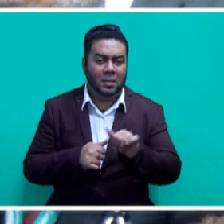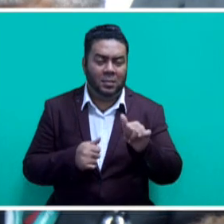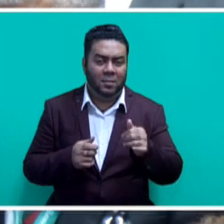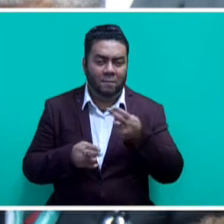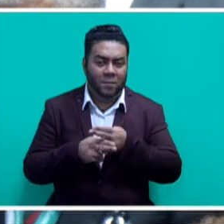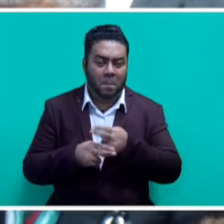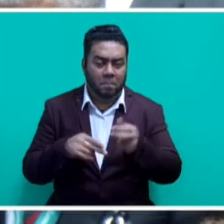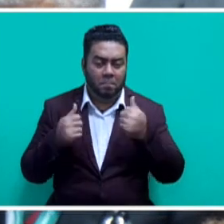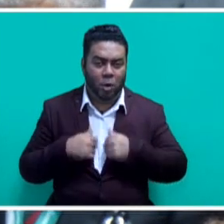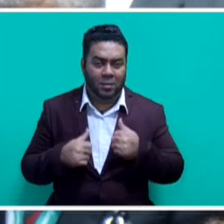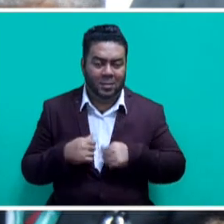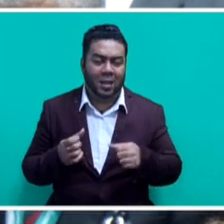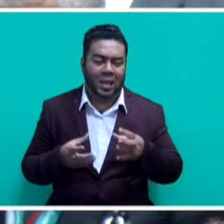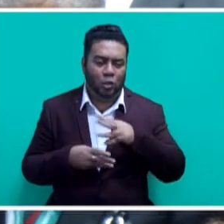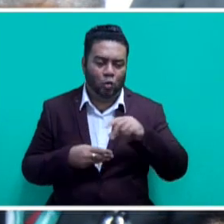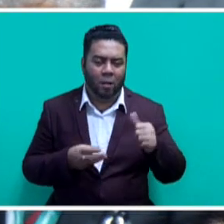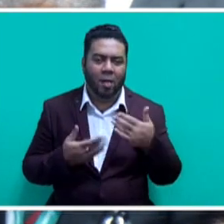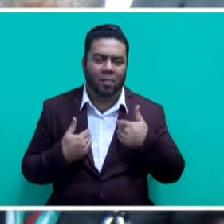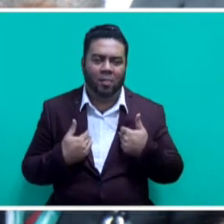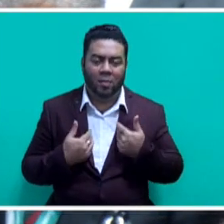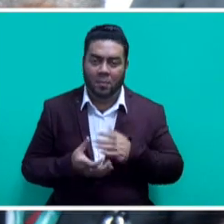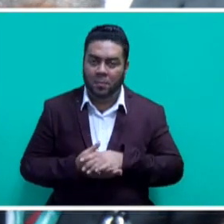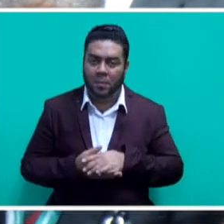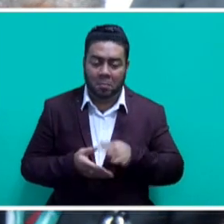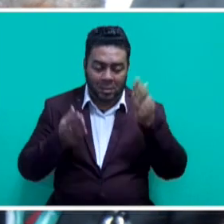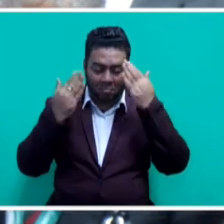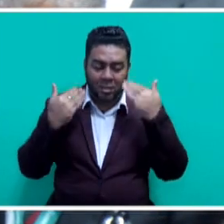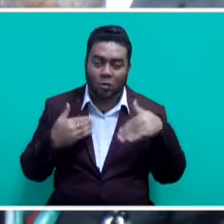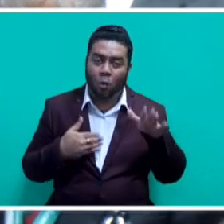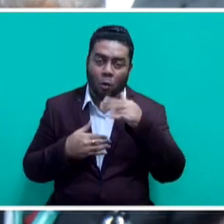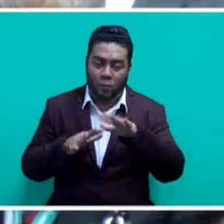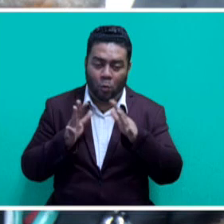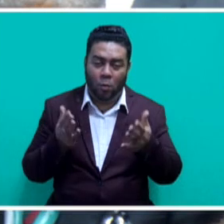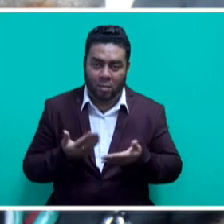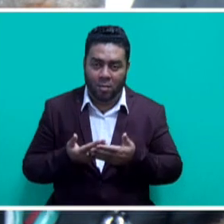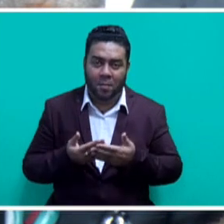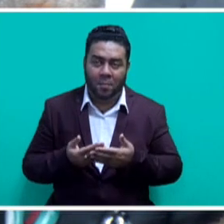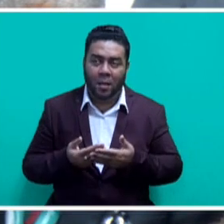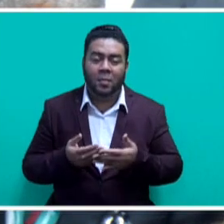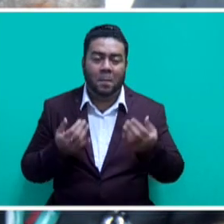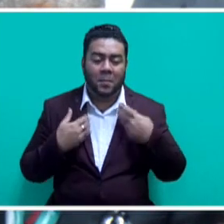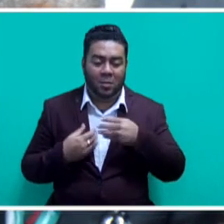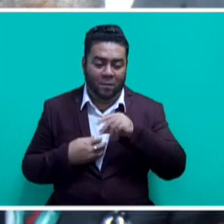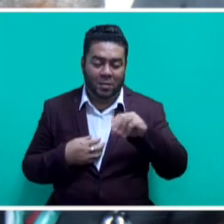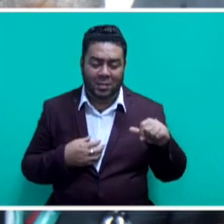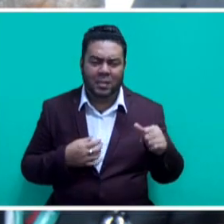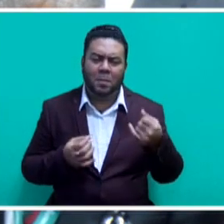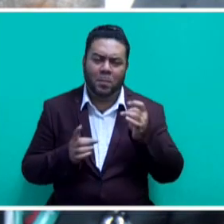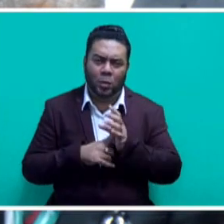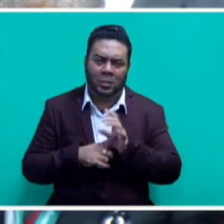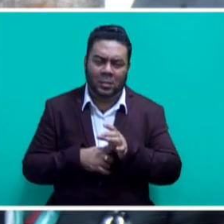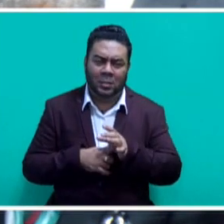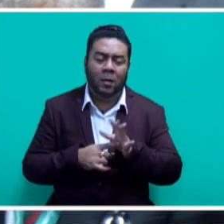and improving on soil health. Mr. Speaker said, all over the world, the application of fertilizer has been crucial role